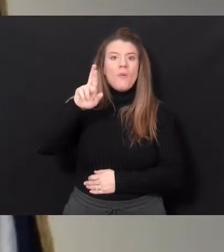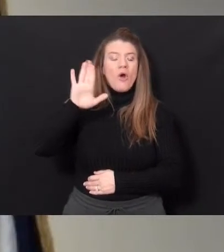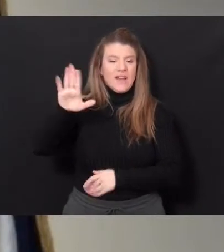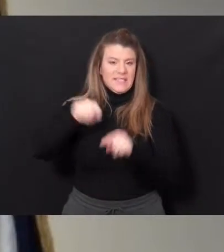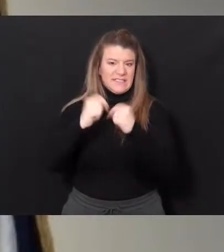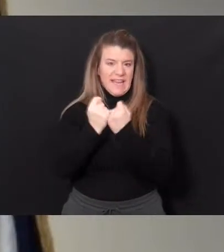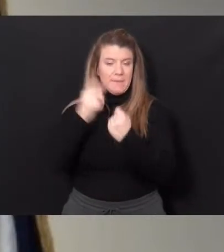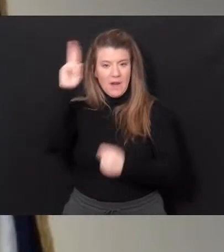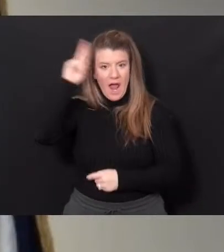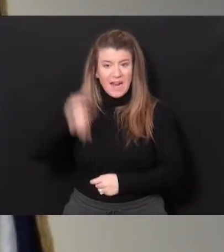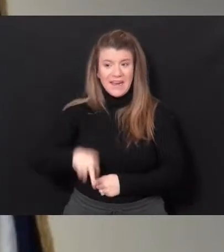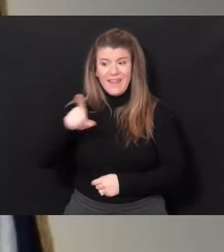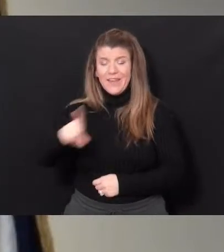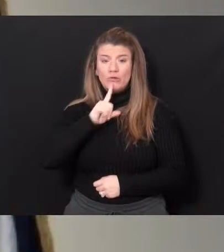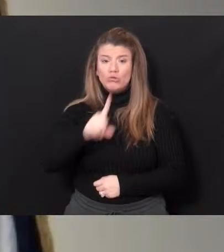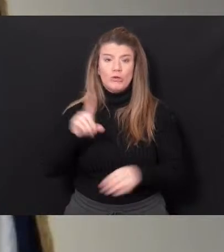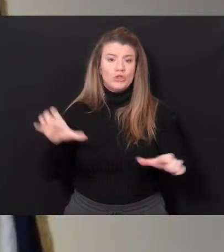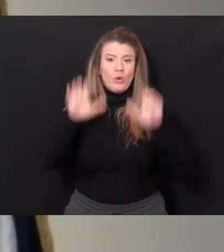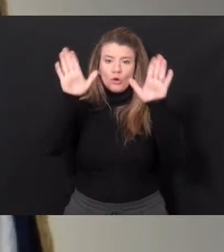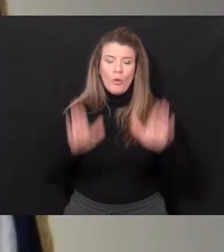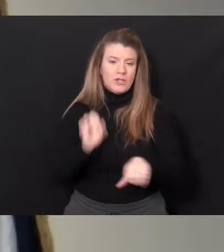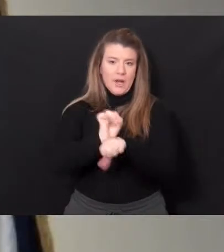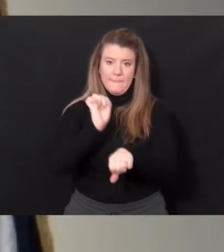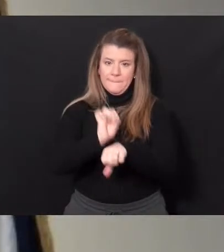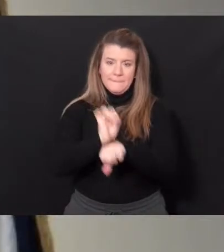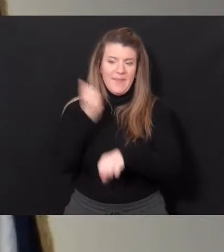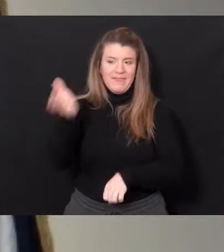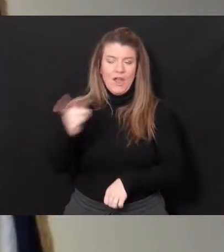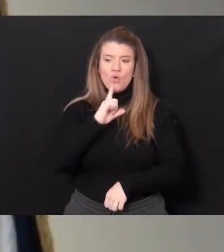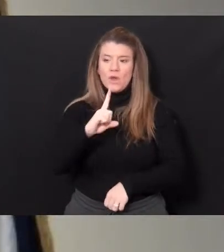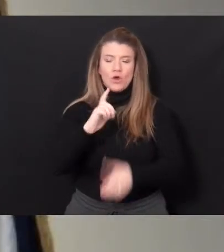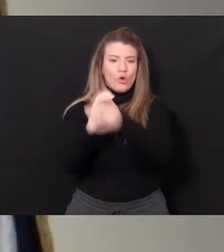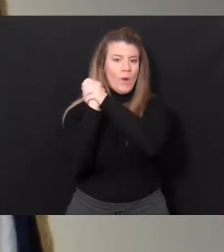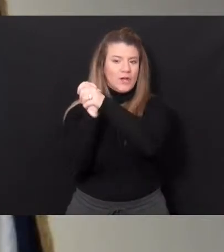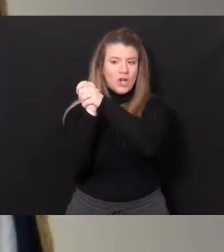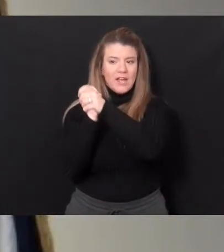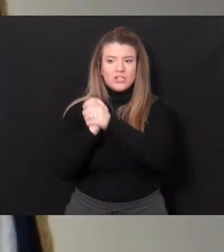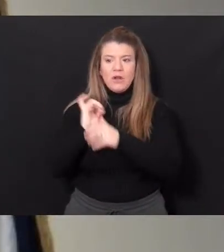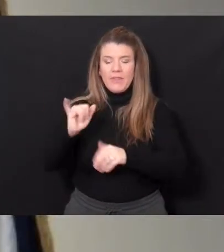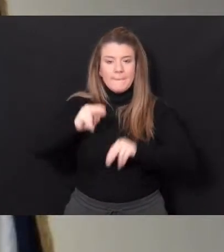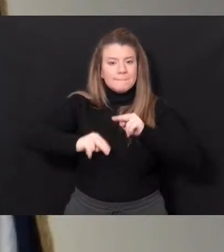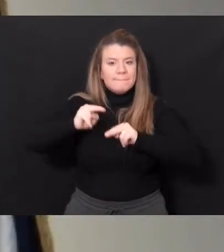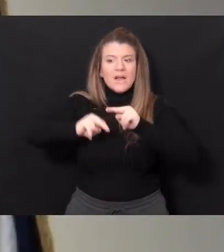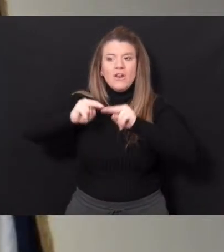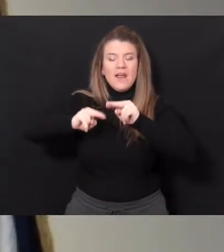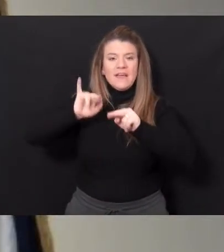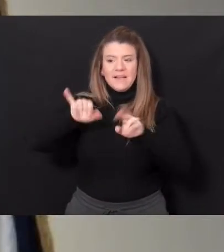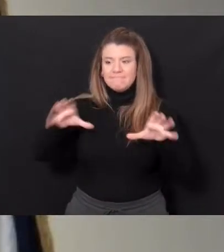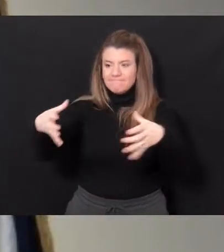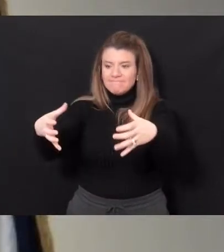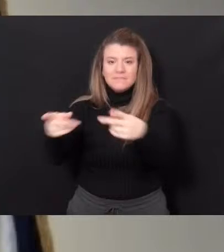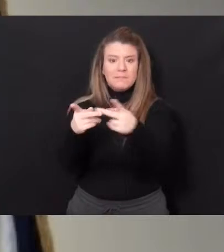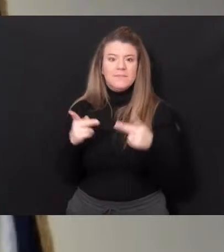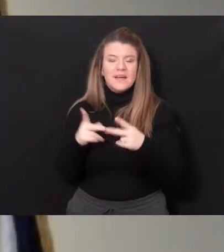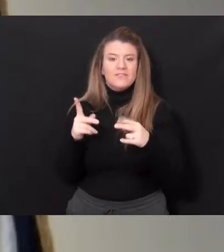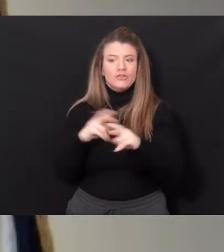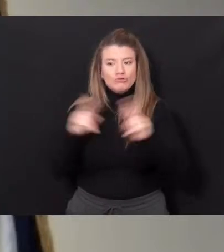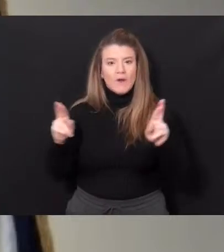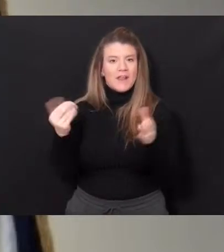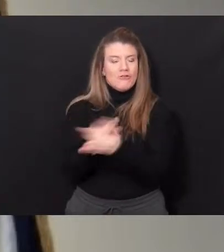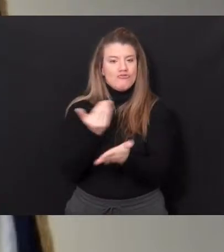are truly doing an outstanding job down there. Congratulations on the building and build out of the new